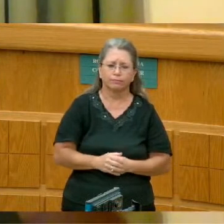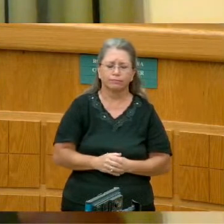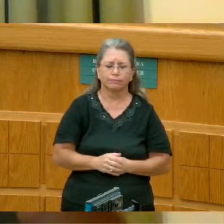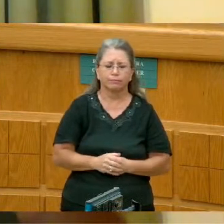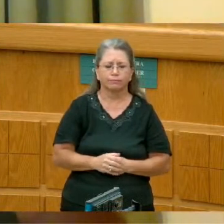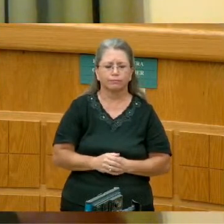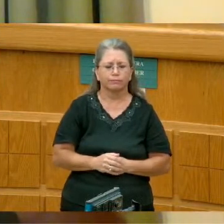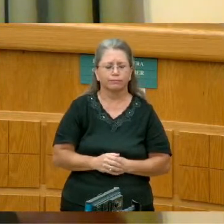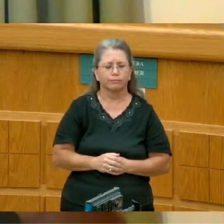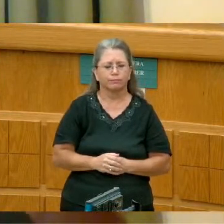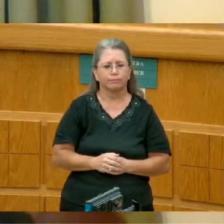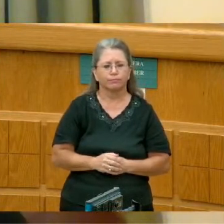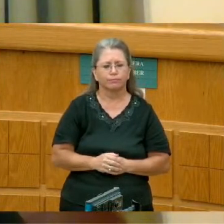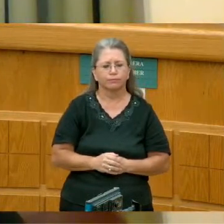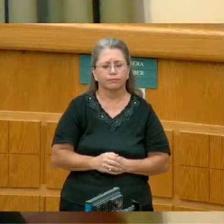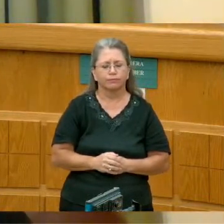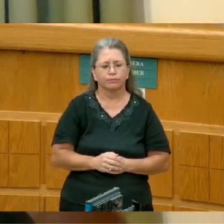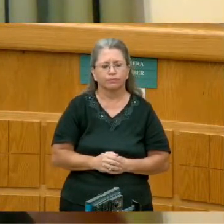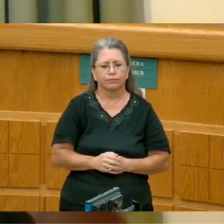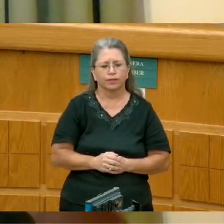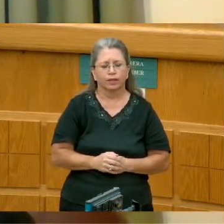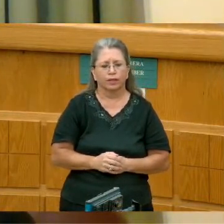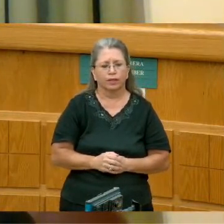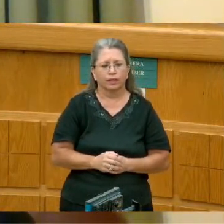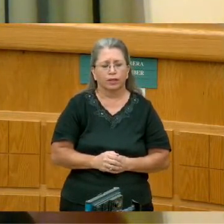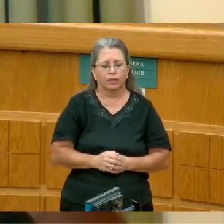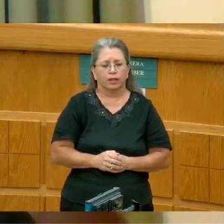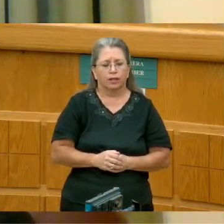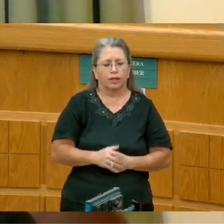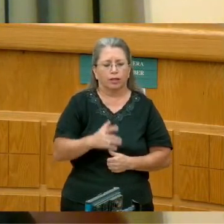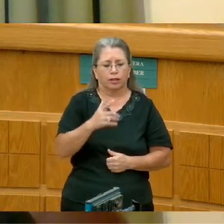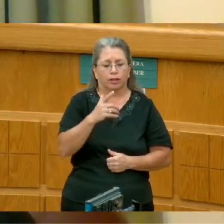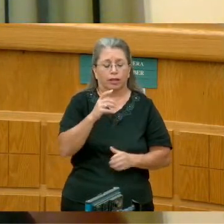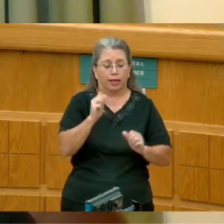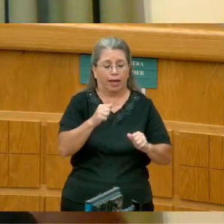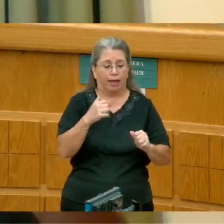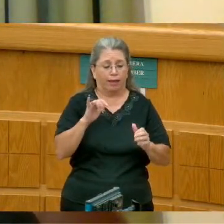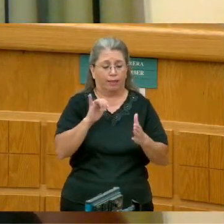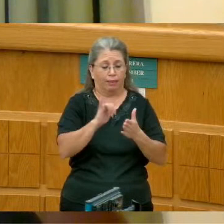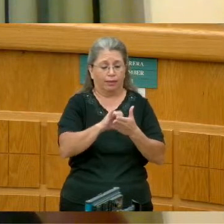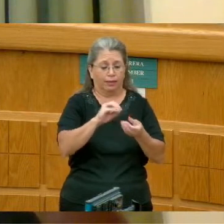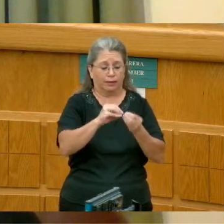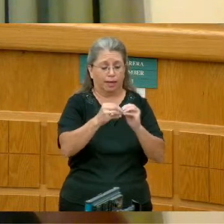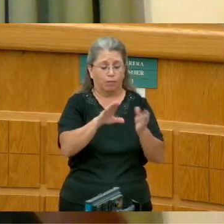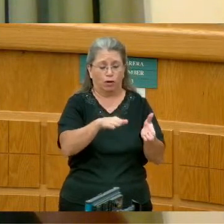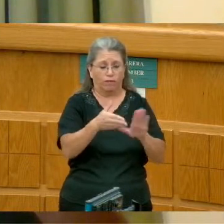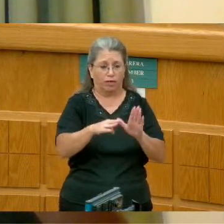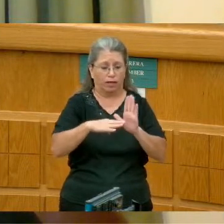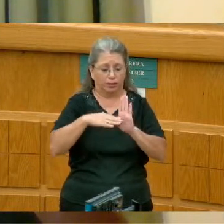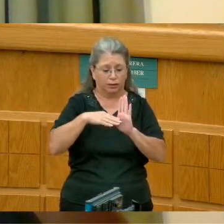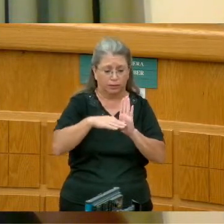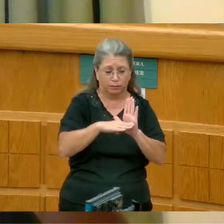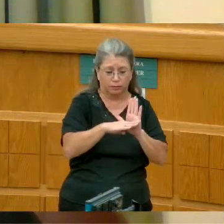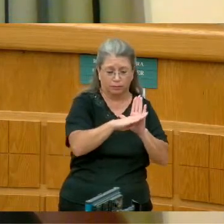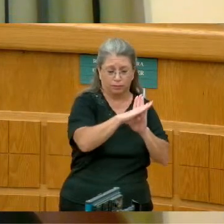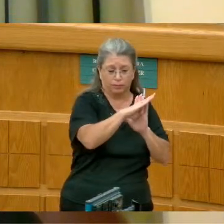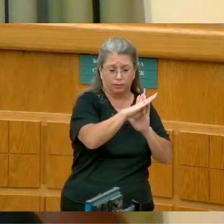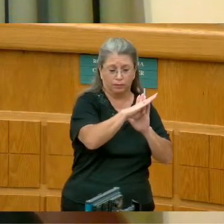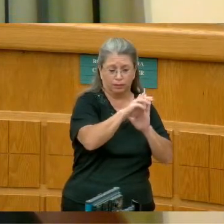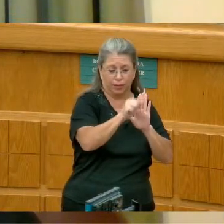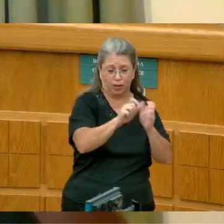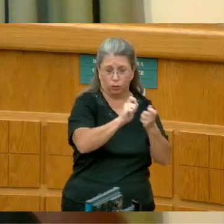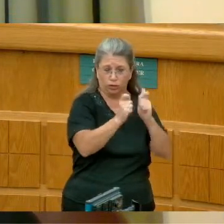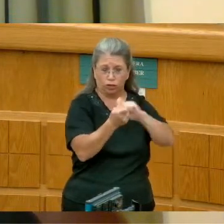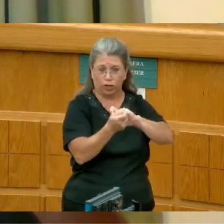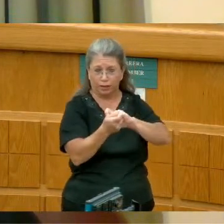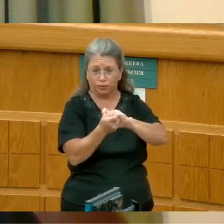Can the trajectory of a continual increase in deaths be changed? I'd like to think that it can,